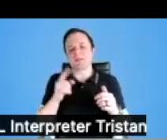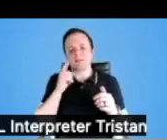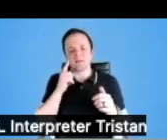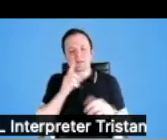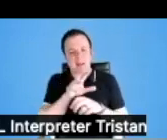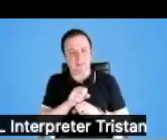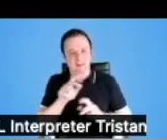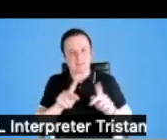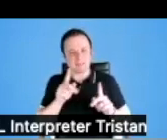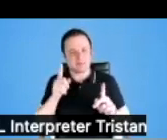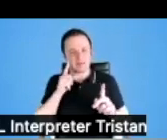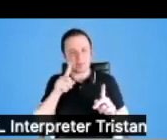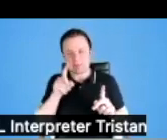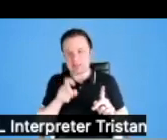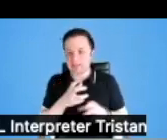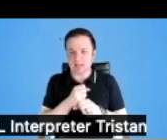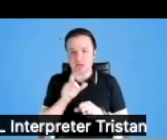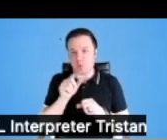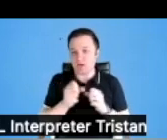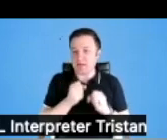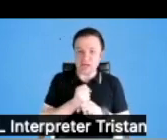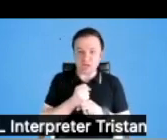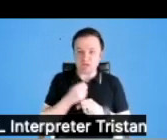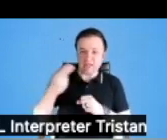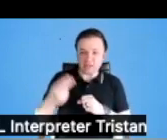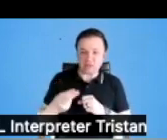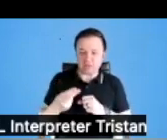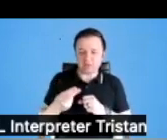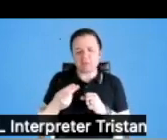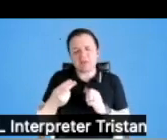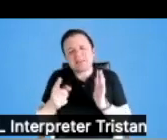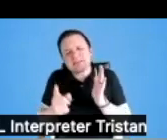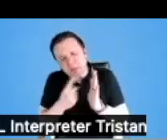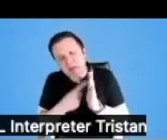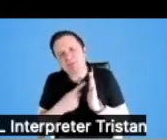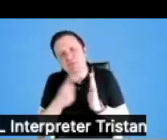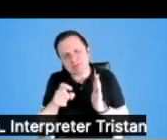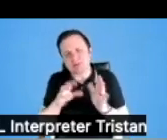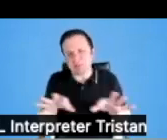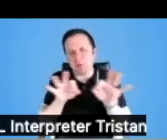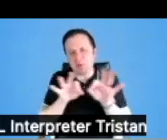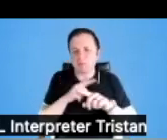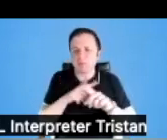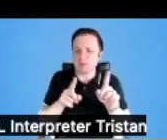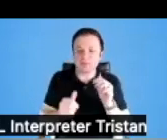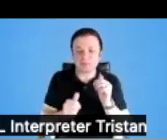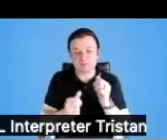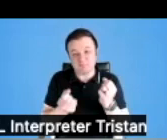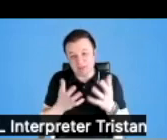feeling like we need to get 20 years of history. And there could be times when that's important or that might be relevant, but many